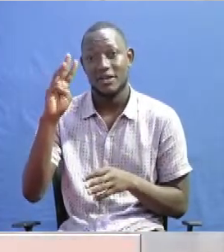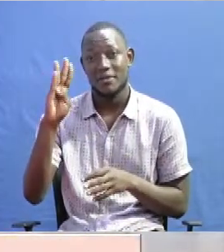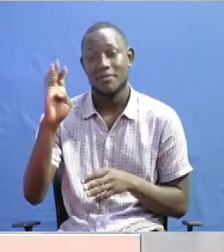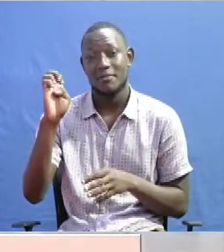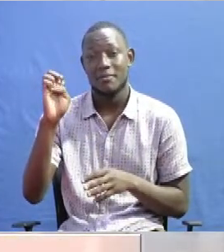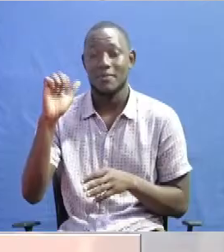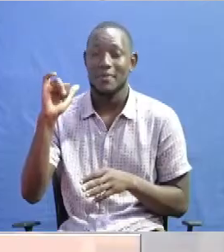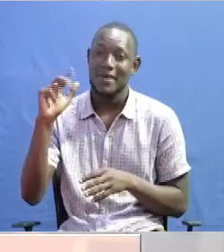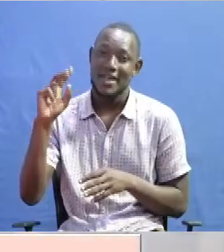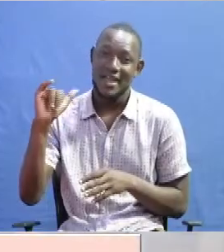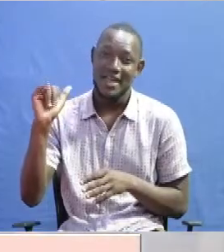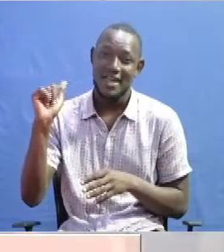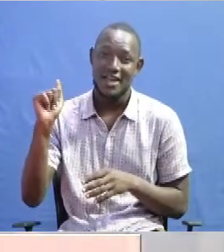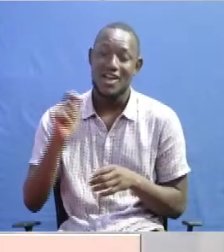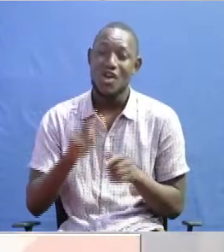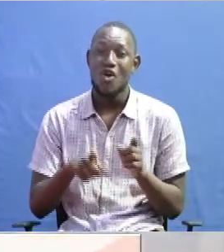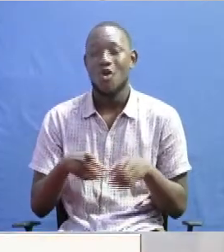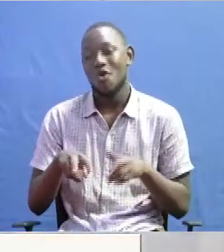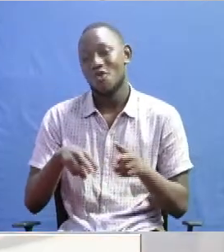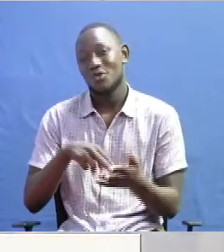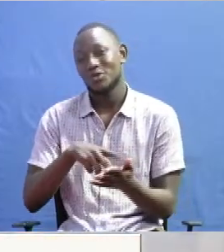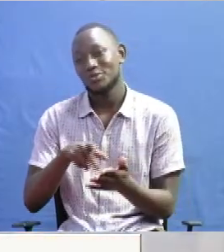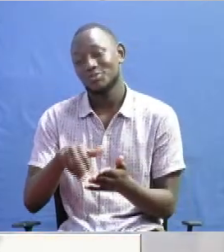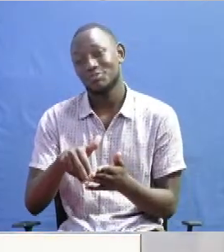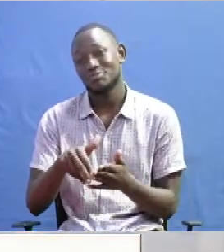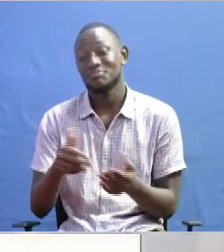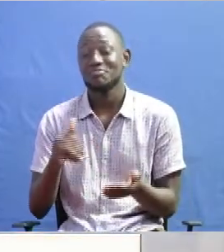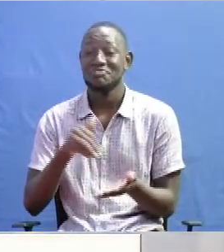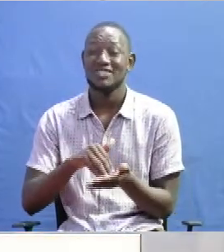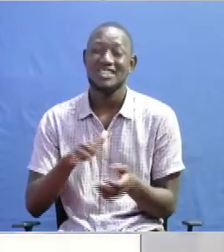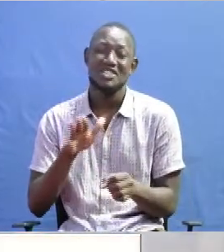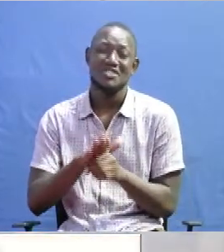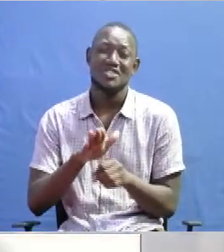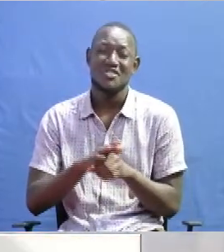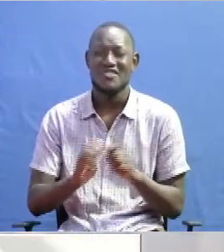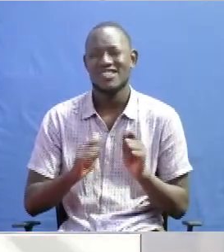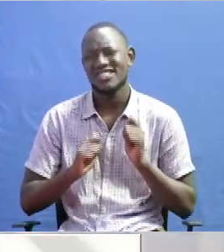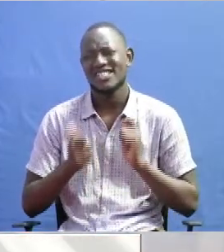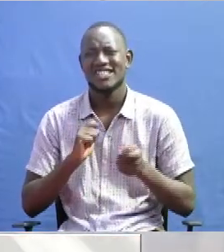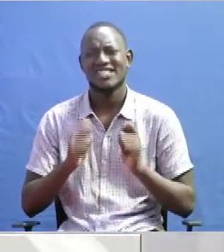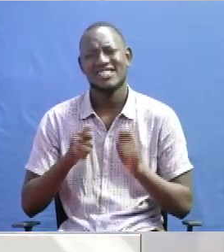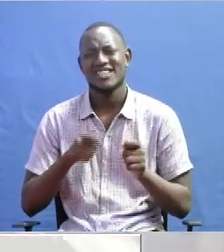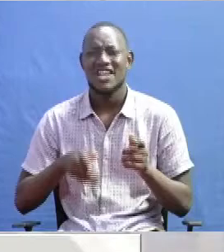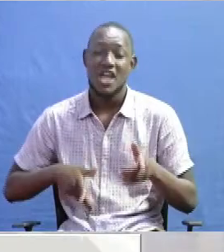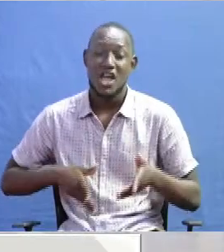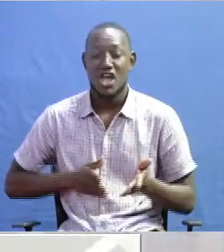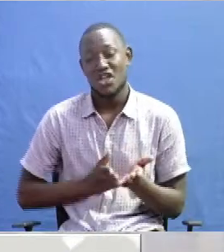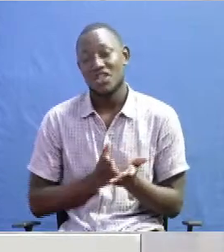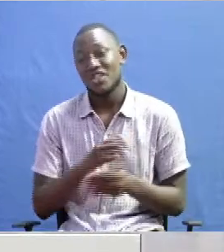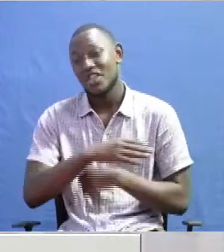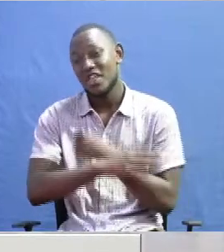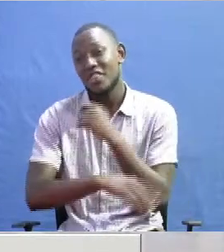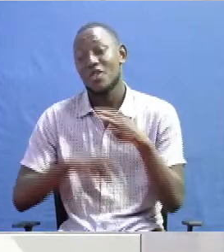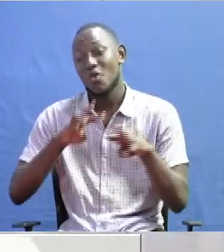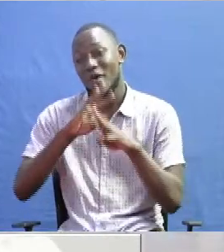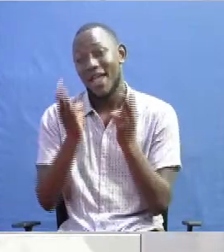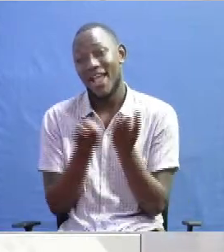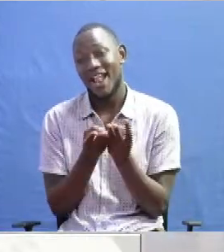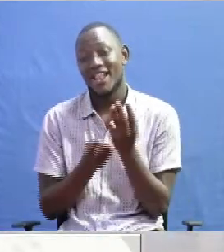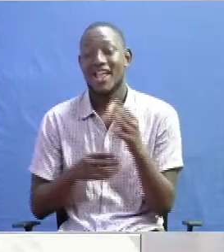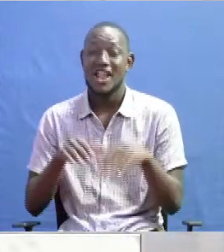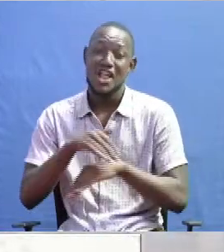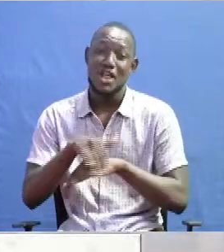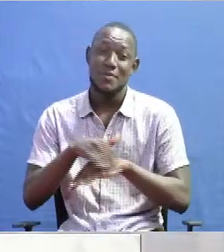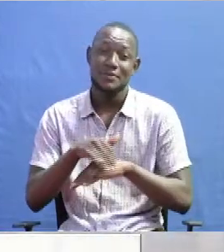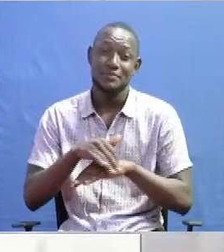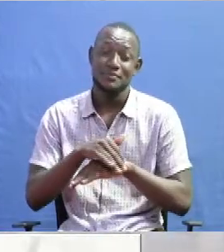lot of many activities going on around the country and of course across the borders. And tonight in State of the Nation,